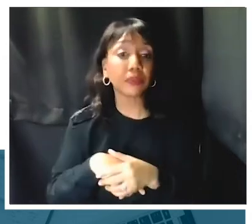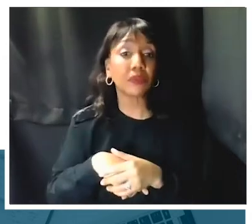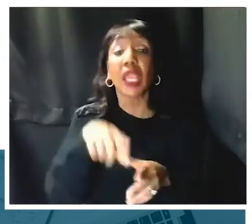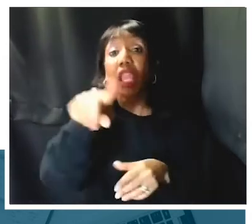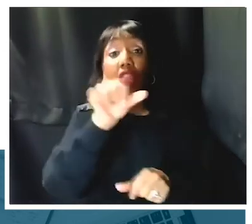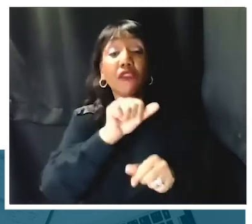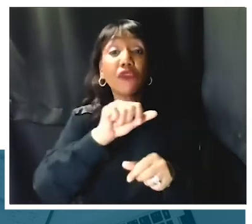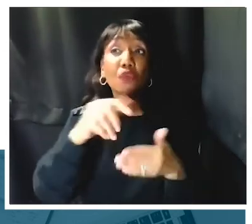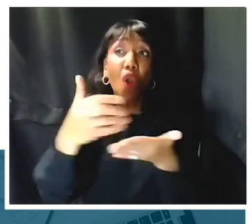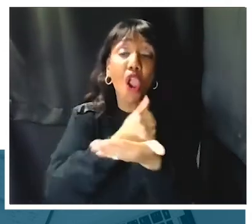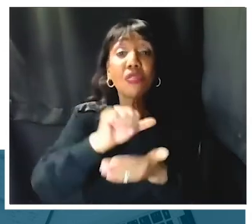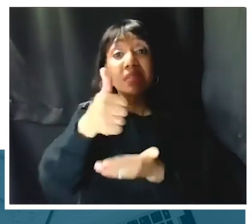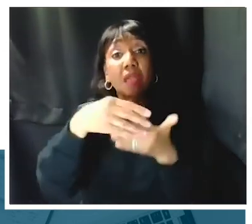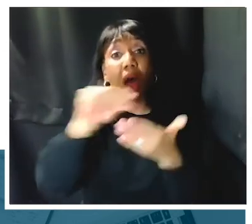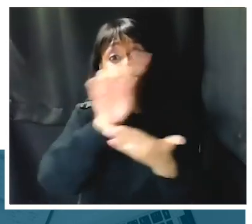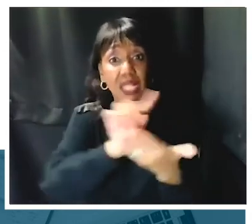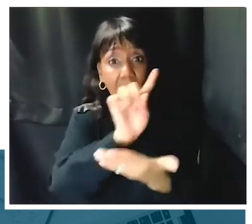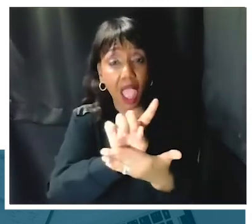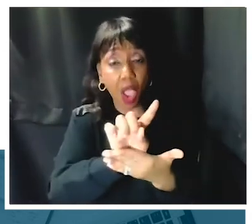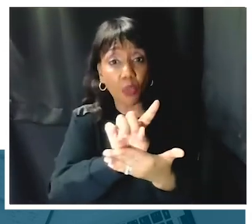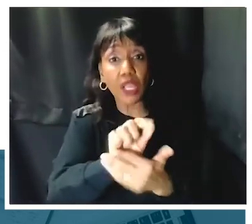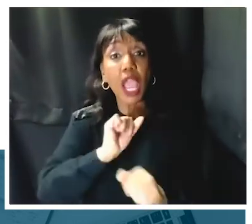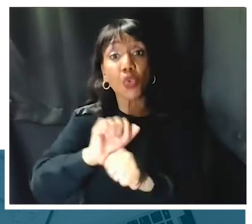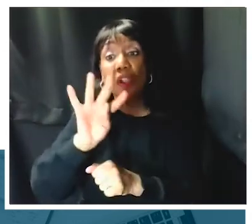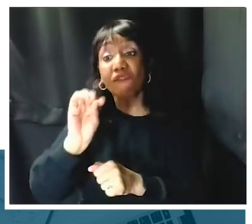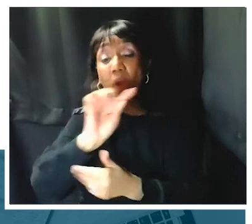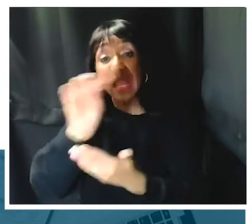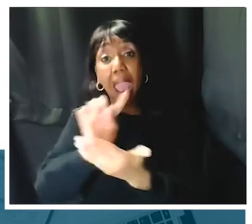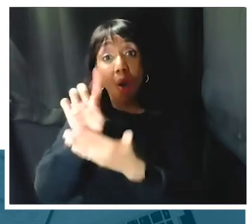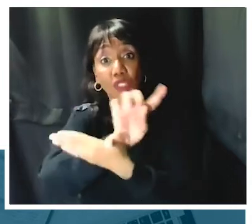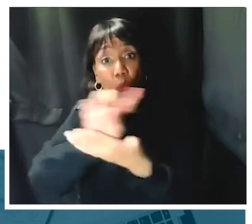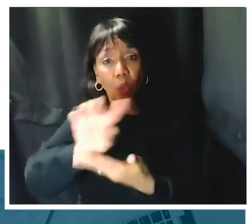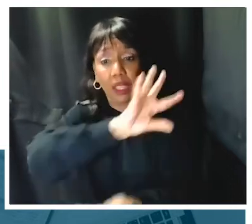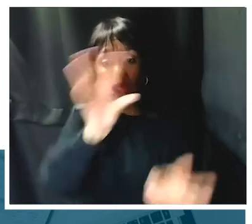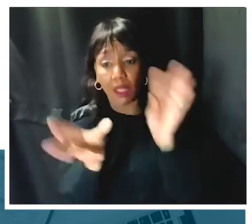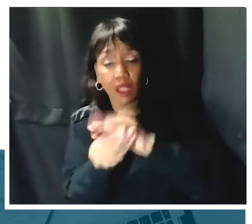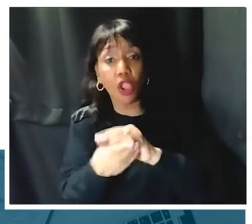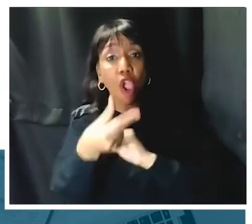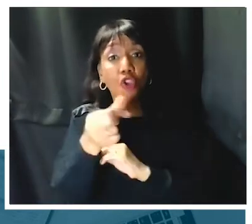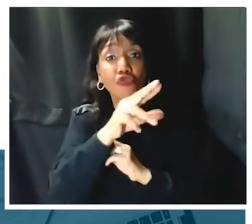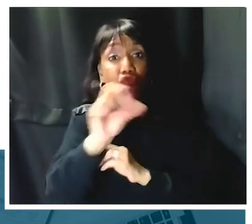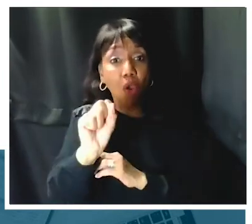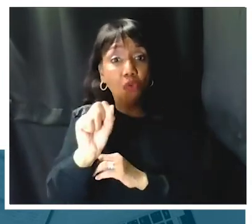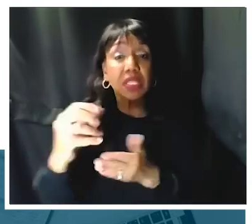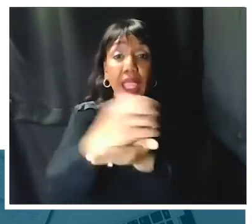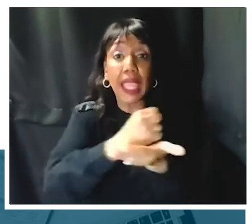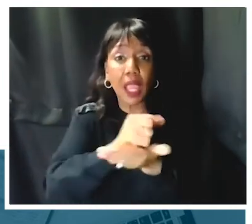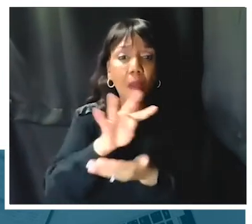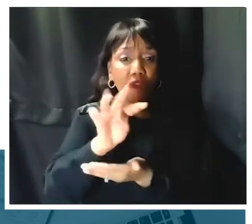this would be if you made $10 an hour and worked 40 hours a week, your gross income is